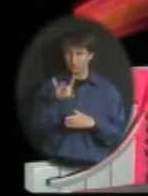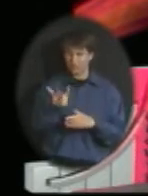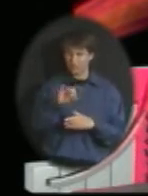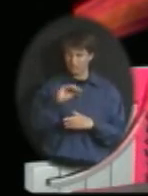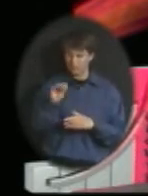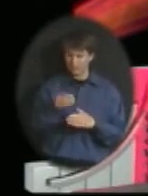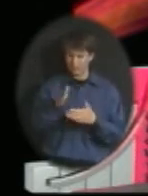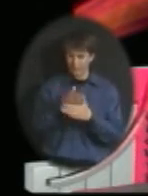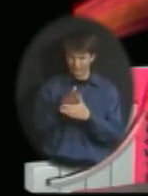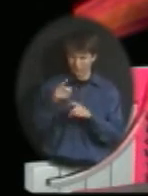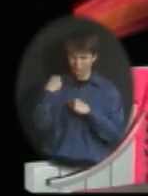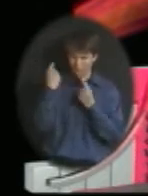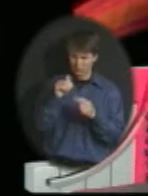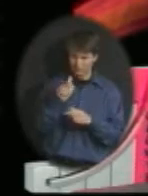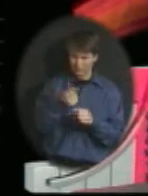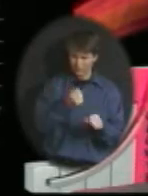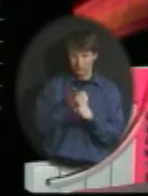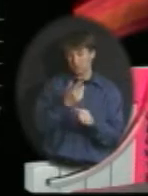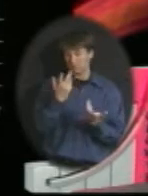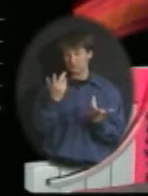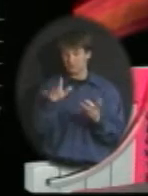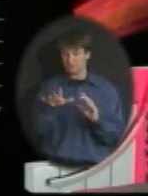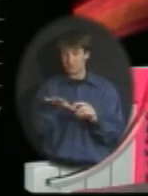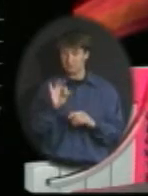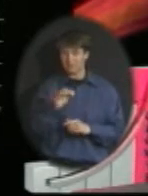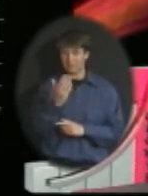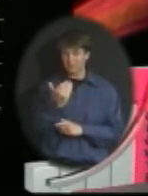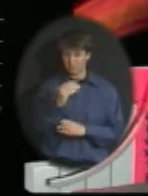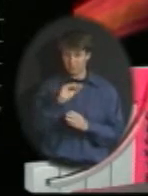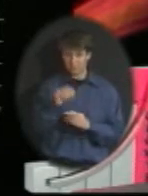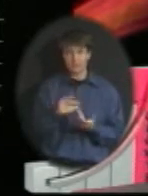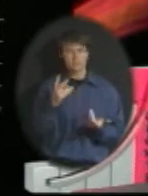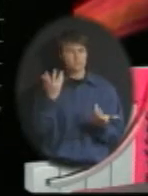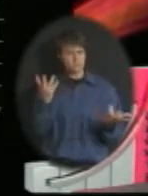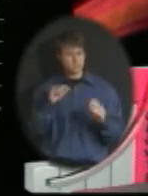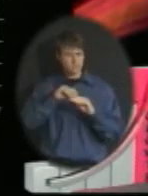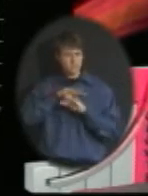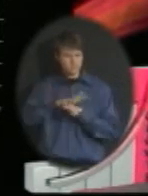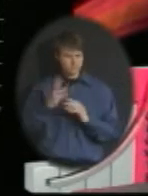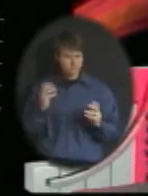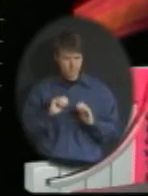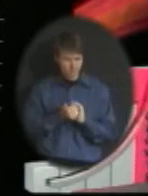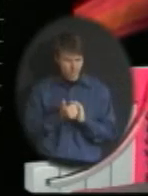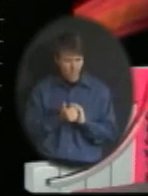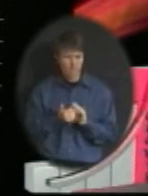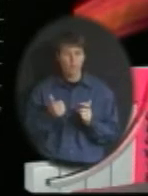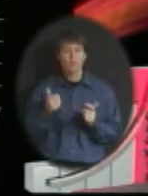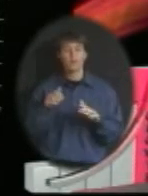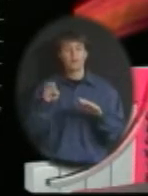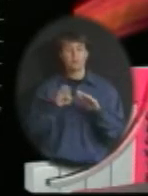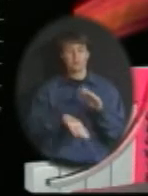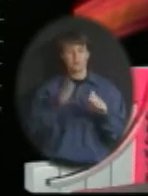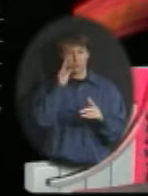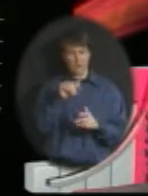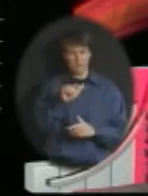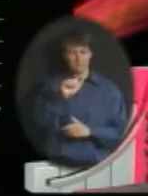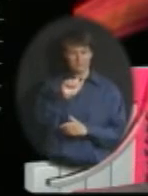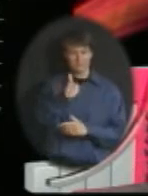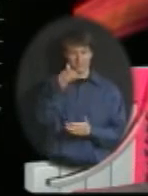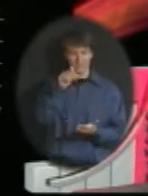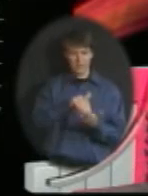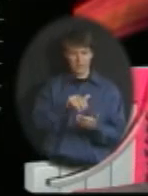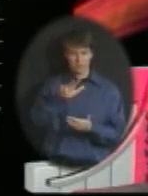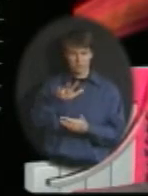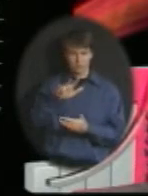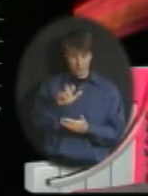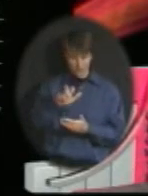we averaged the last 10 years, let's pick 15%. What's the effect there? The effect basically is we'd have 10,300 high